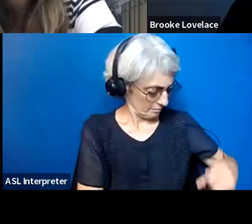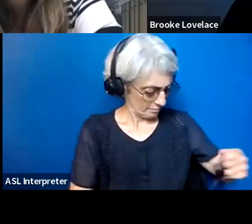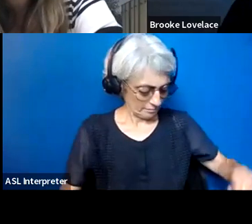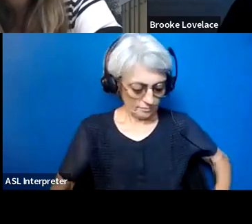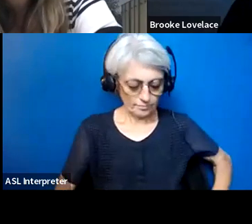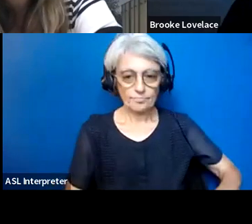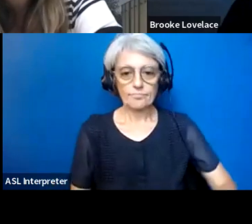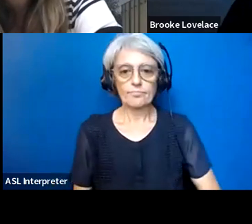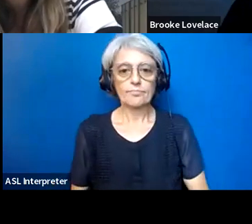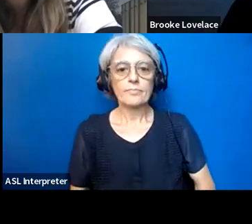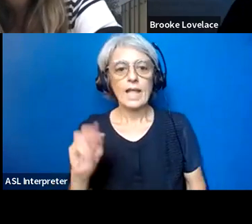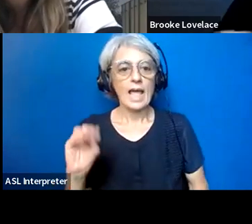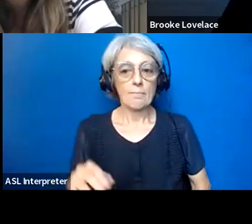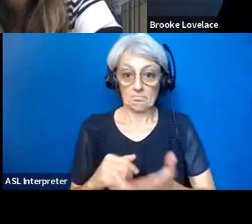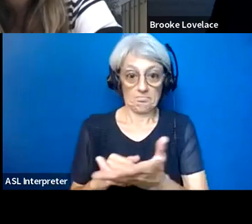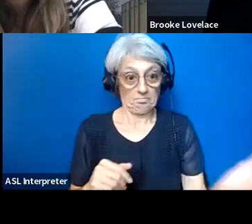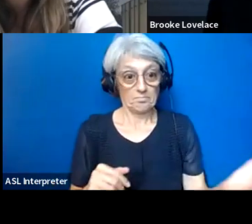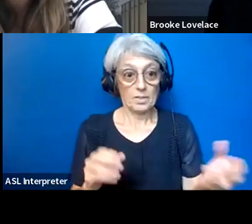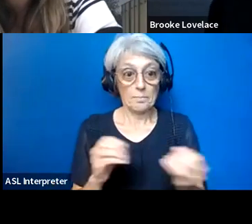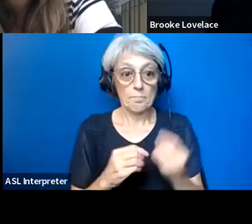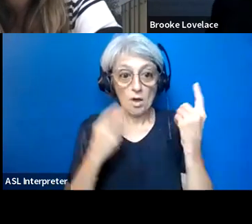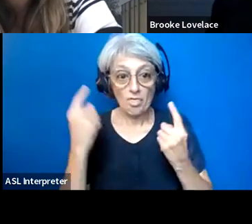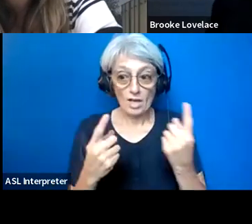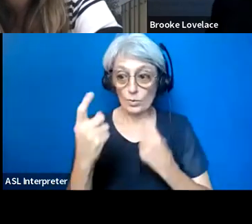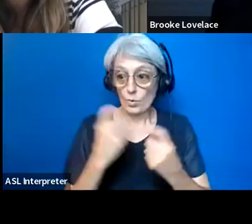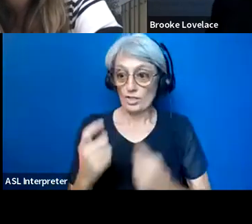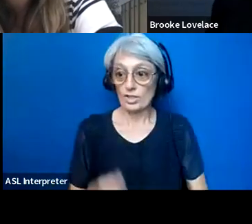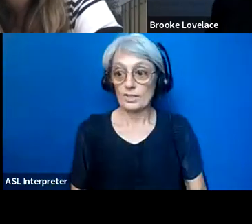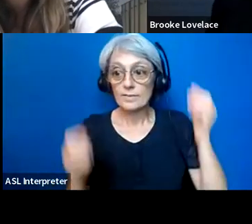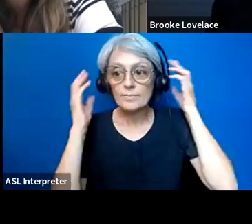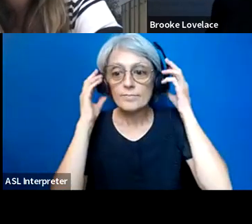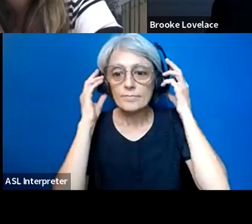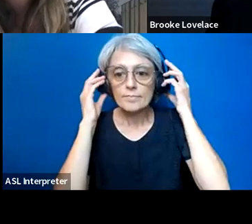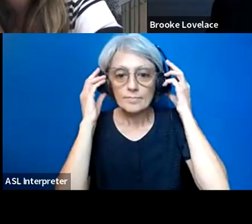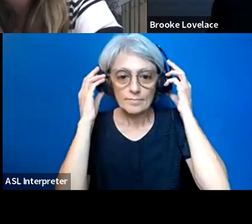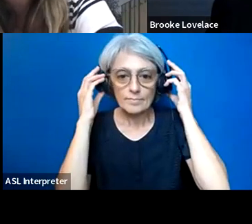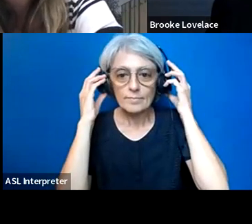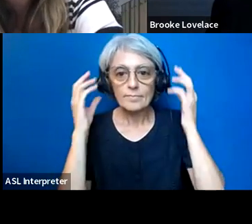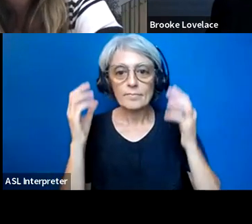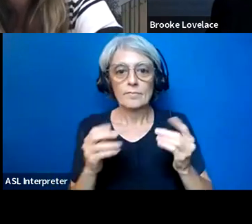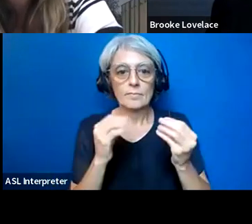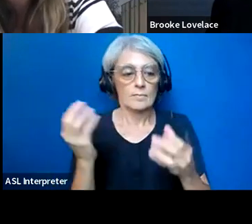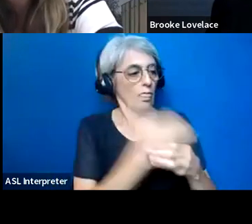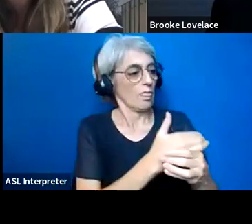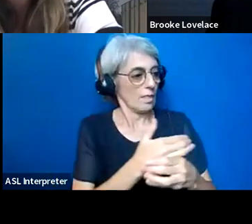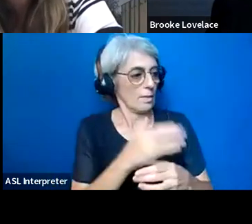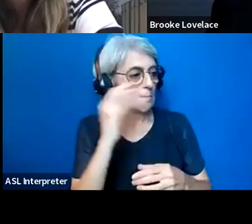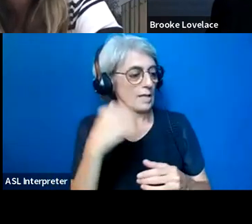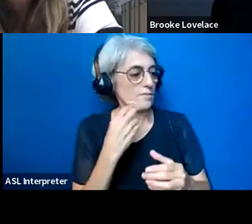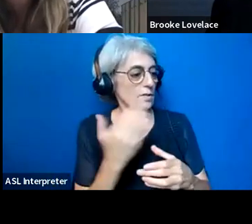Does anybody else have any thoughts, questions? To piggyback off of that, Go ahead.